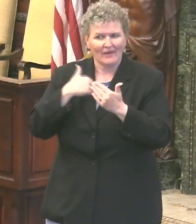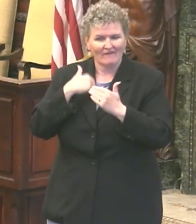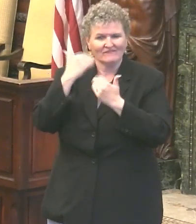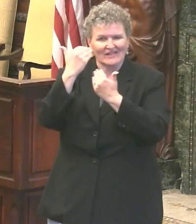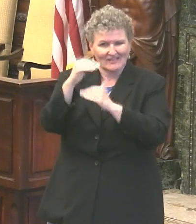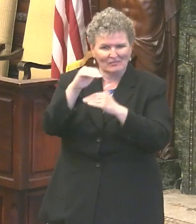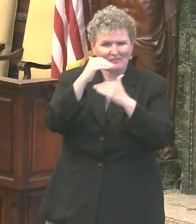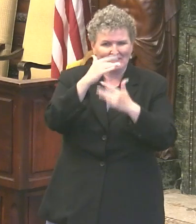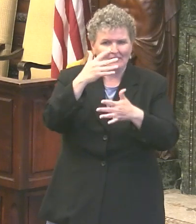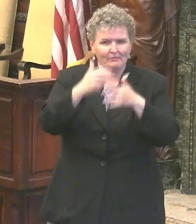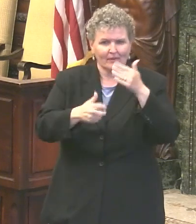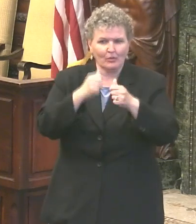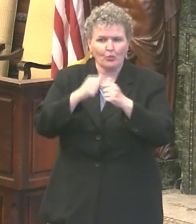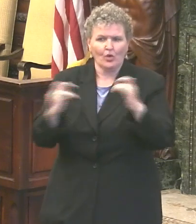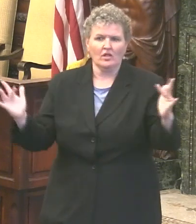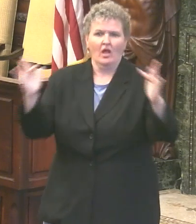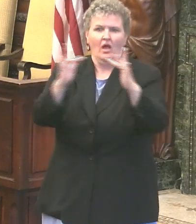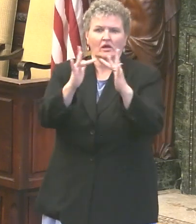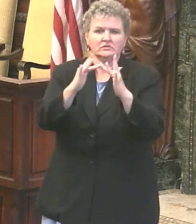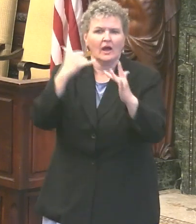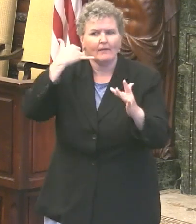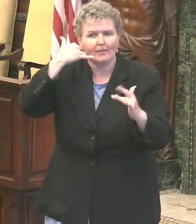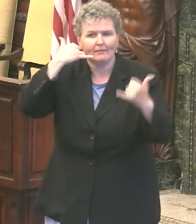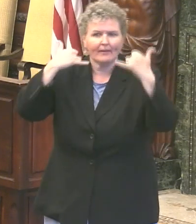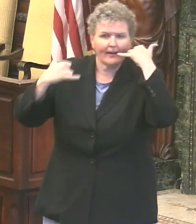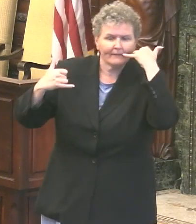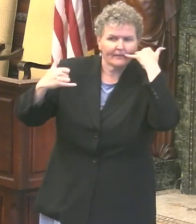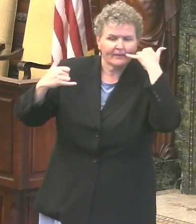some contact during the